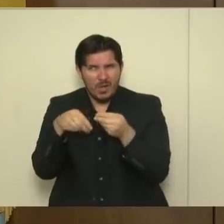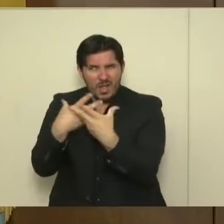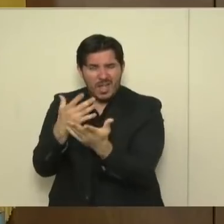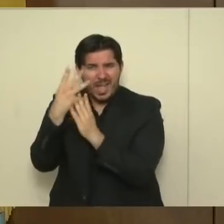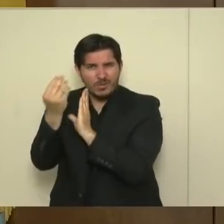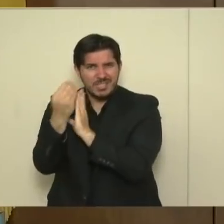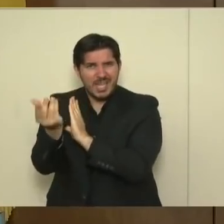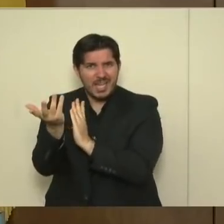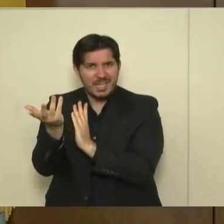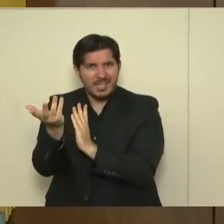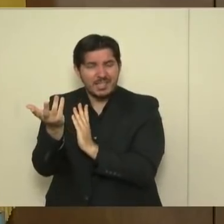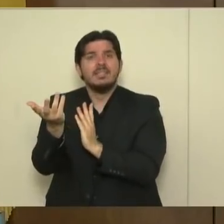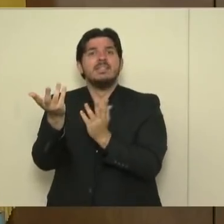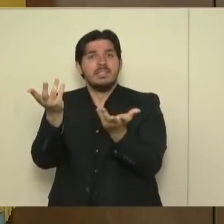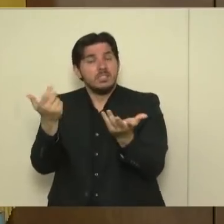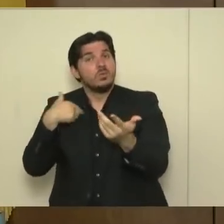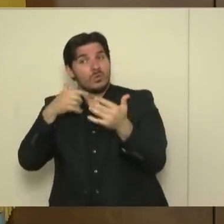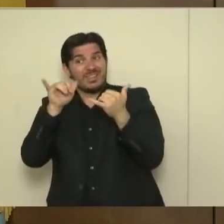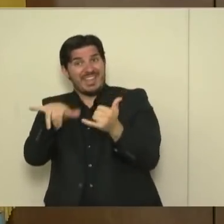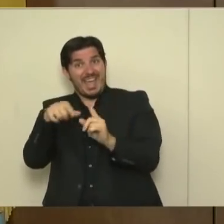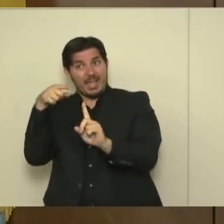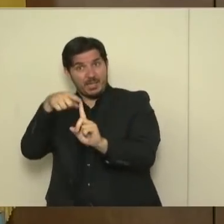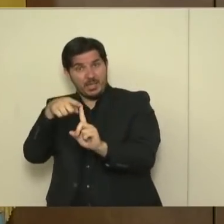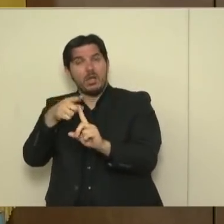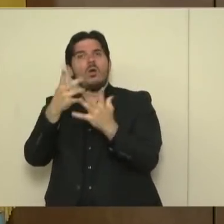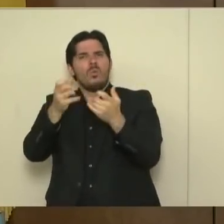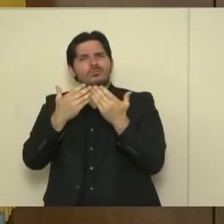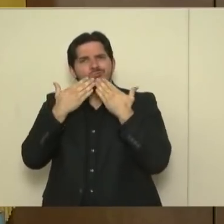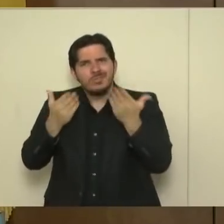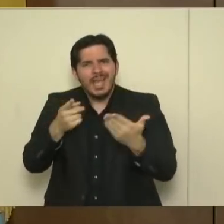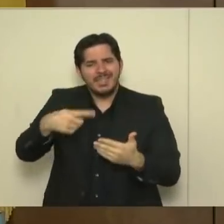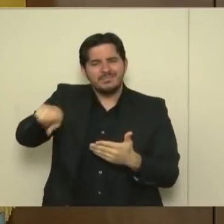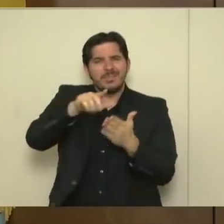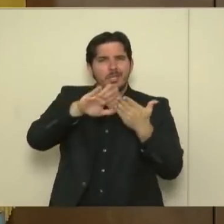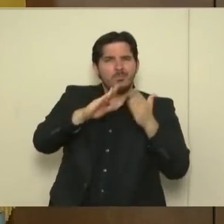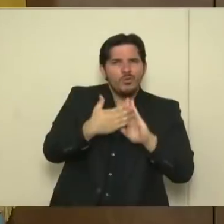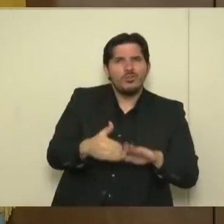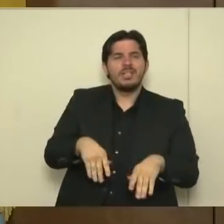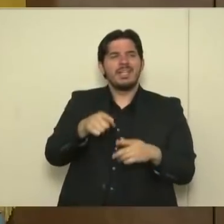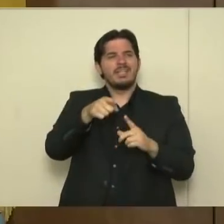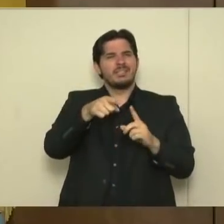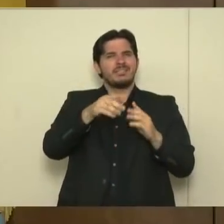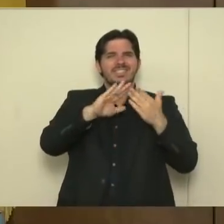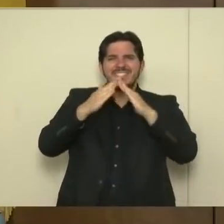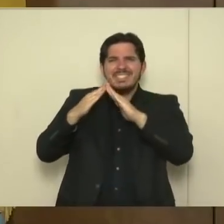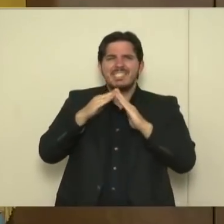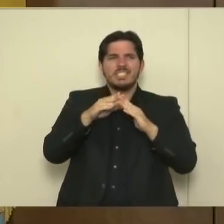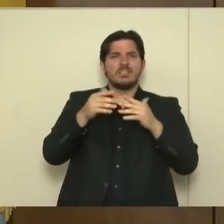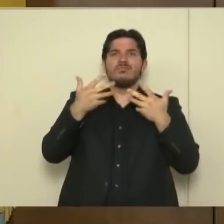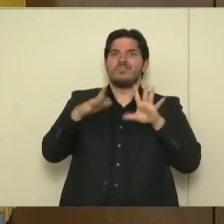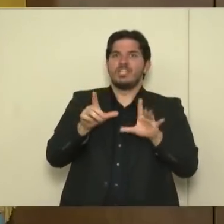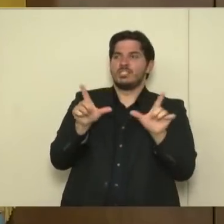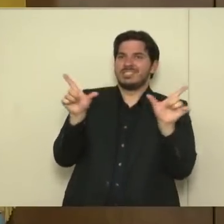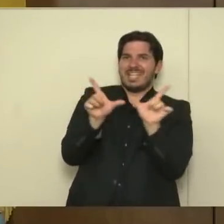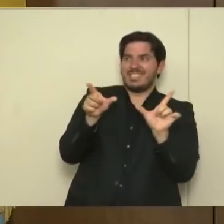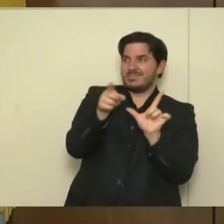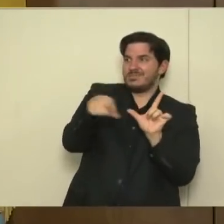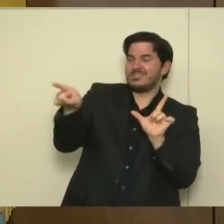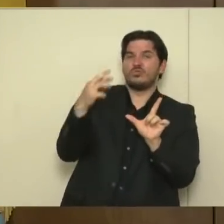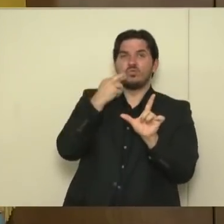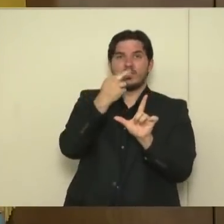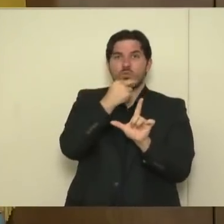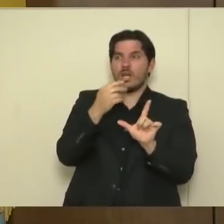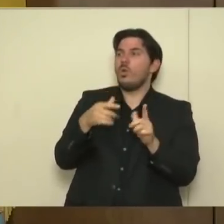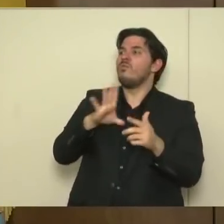to extend permits to allow that every restaurant owner who had the opportunity to provide